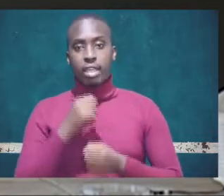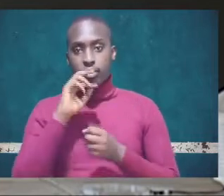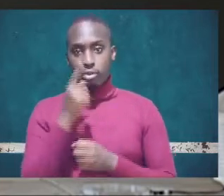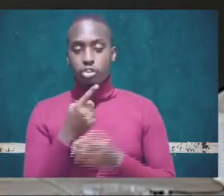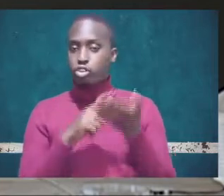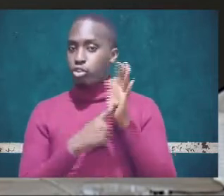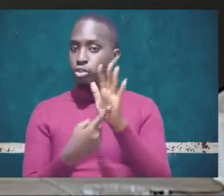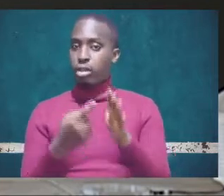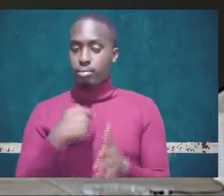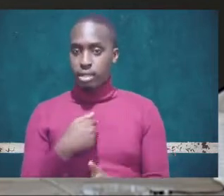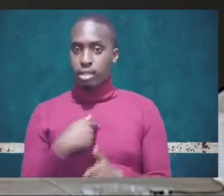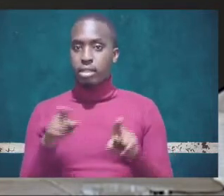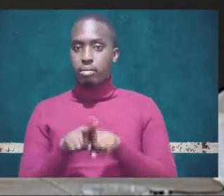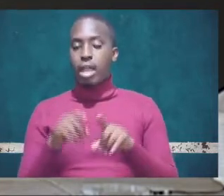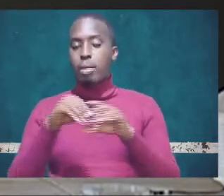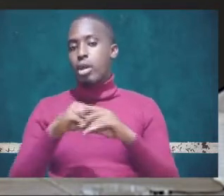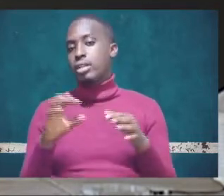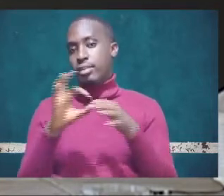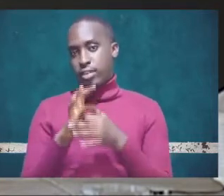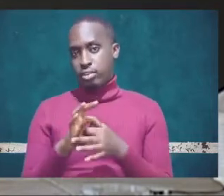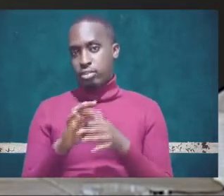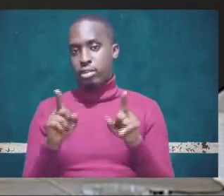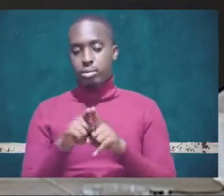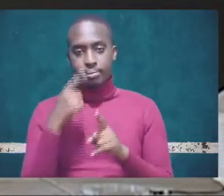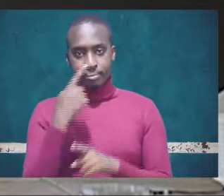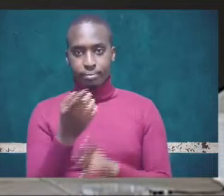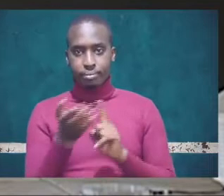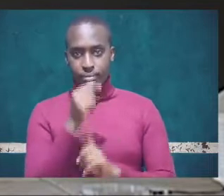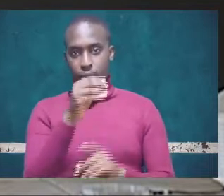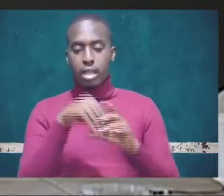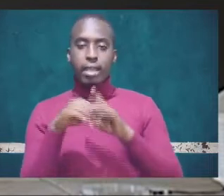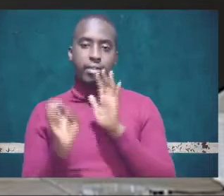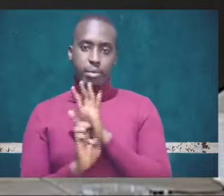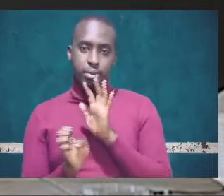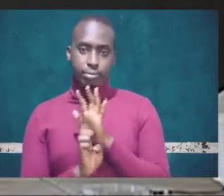that shows me the intersection at the end. We will see this in the example.